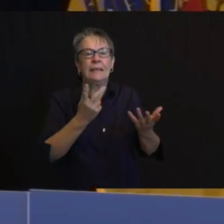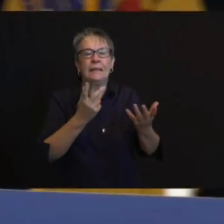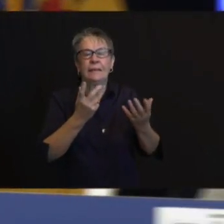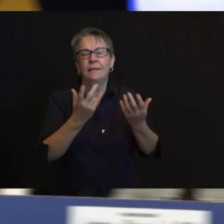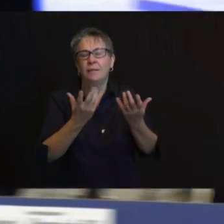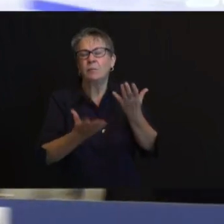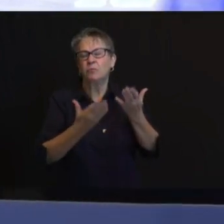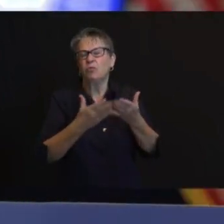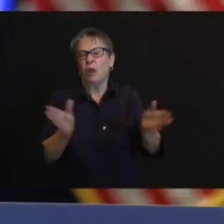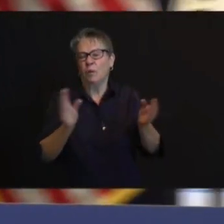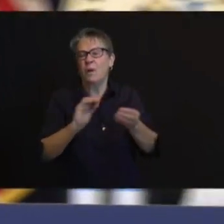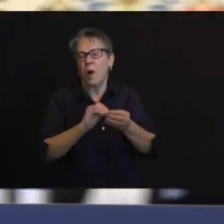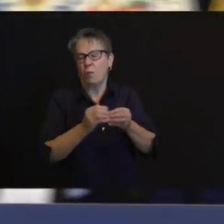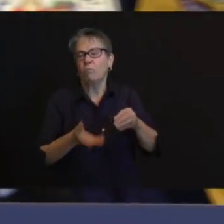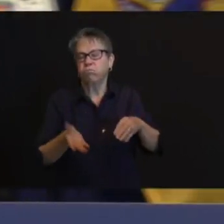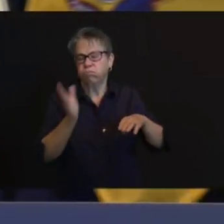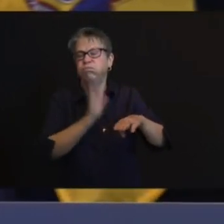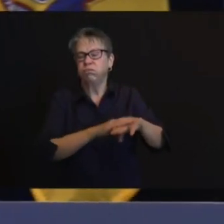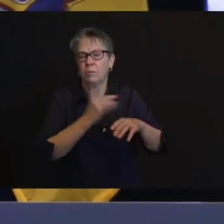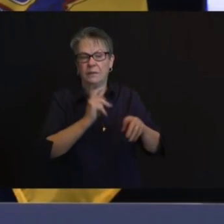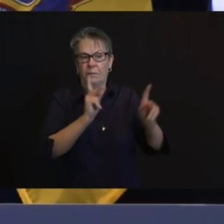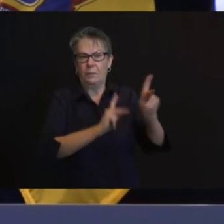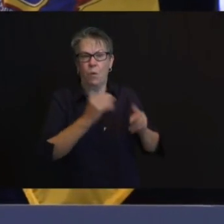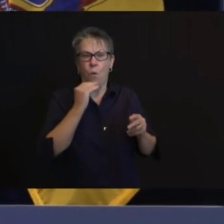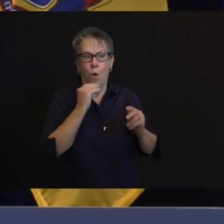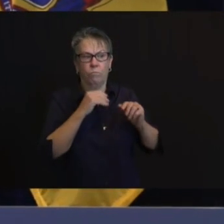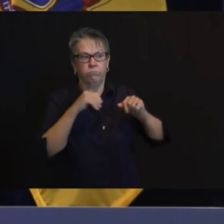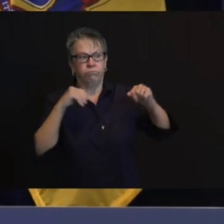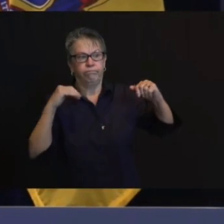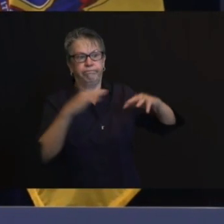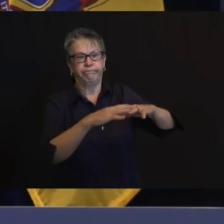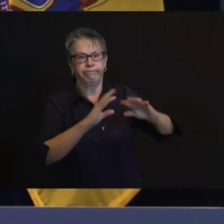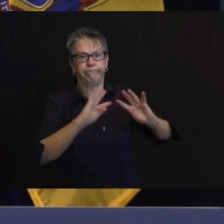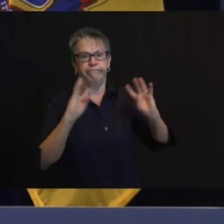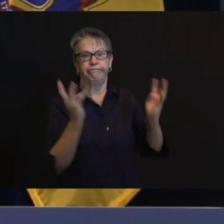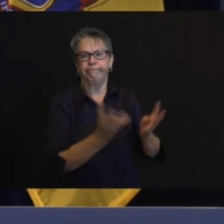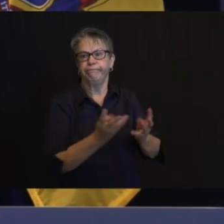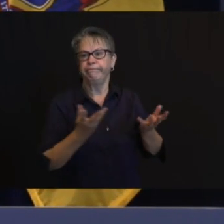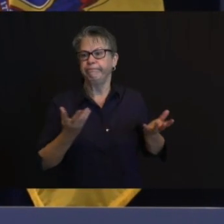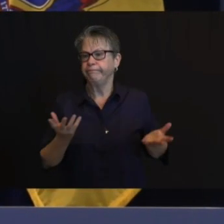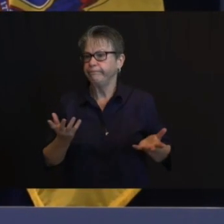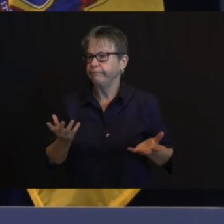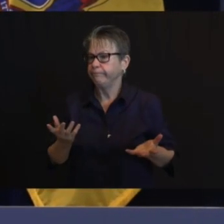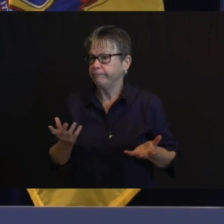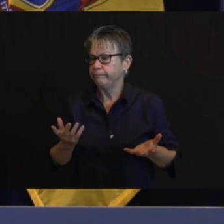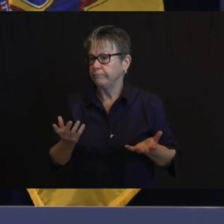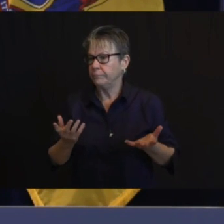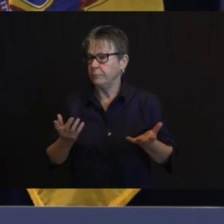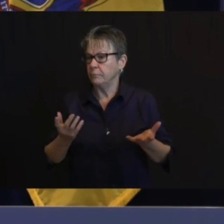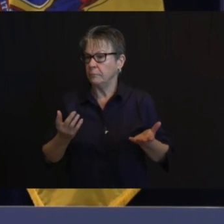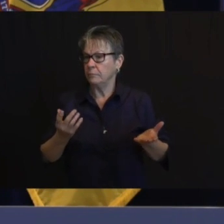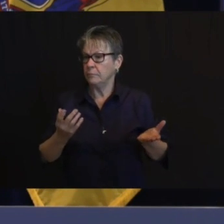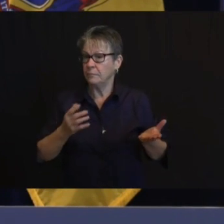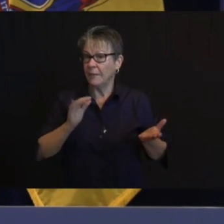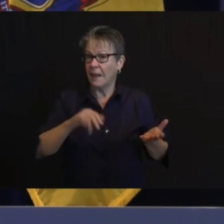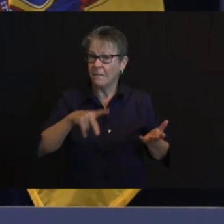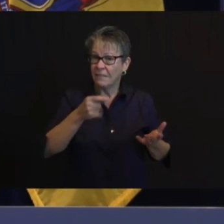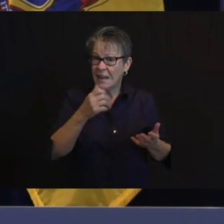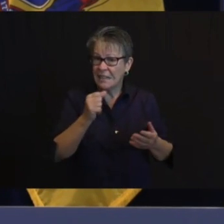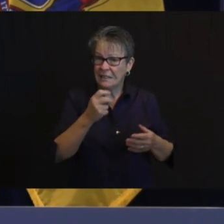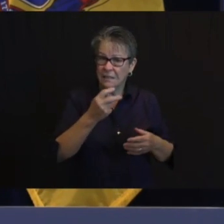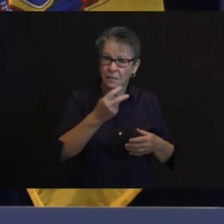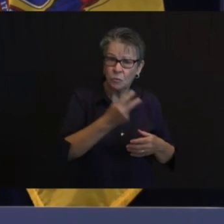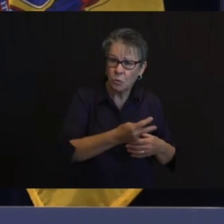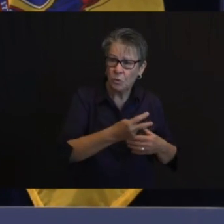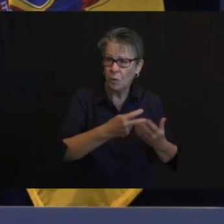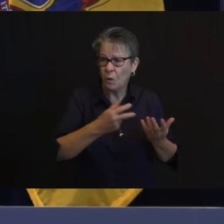I think you use the word level, Alex. I think it's phase. We've used the word phase. I think we're somewhere sort of in the late 2 to